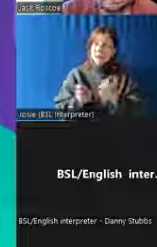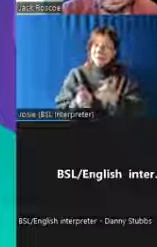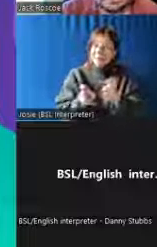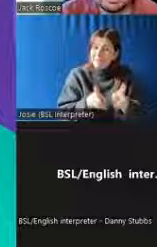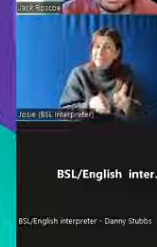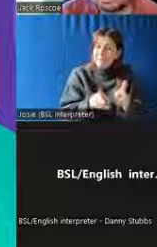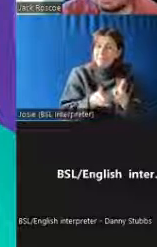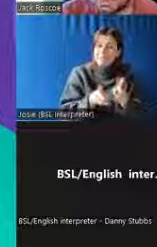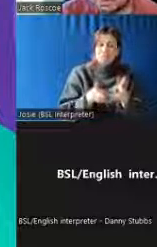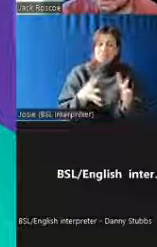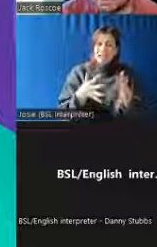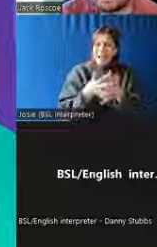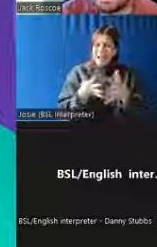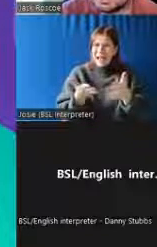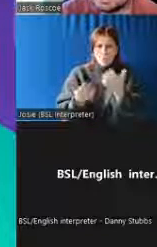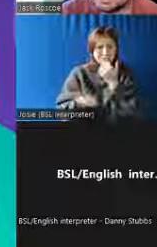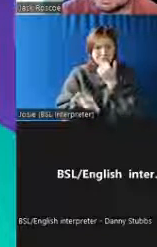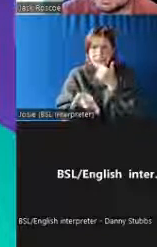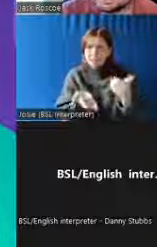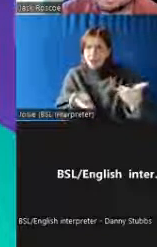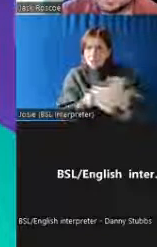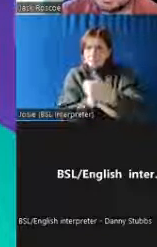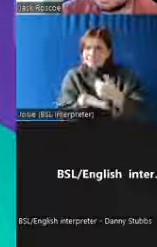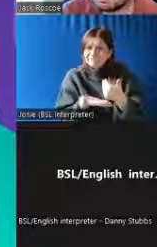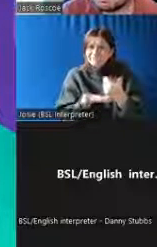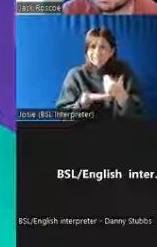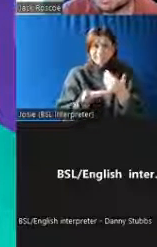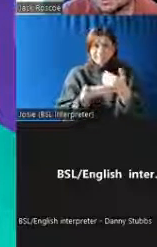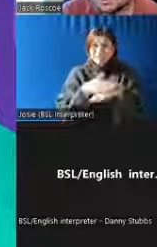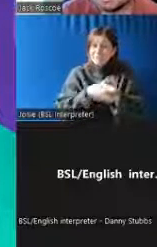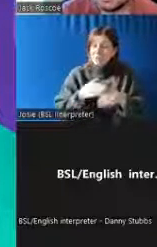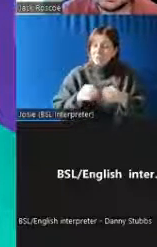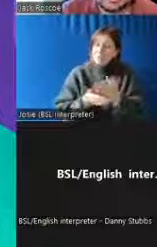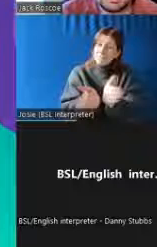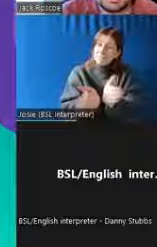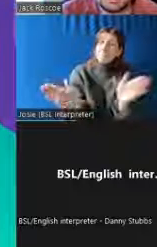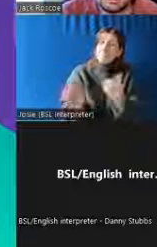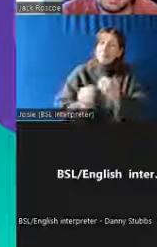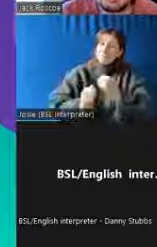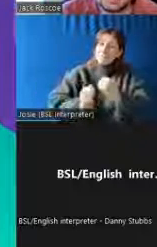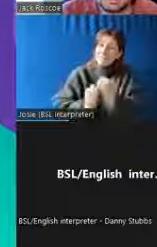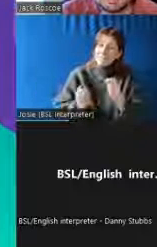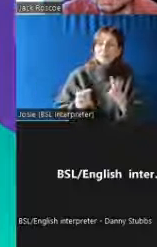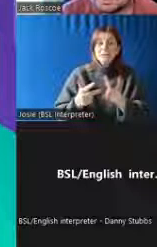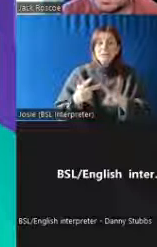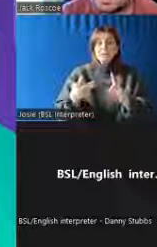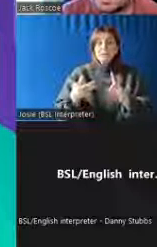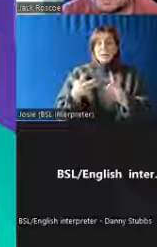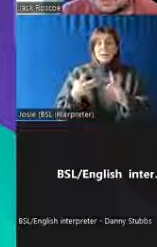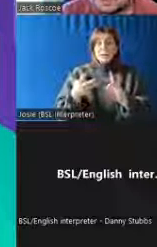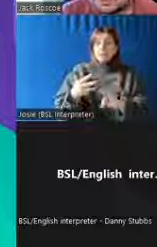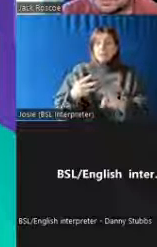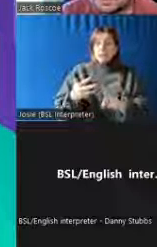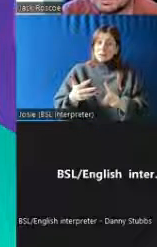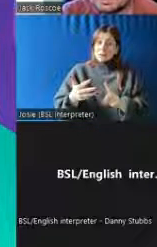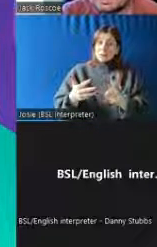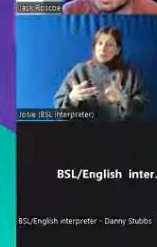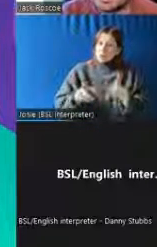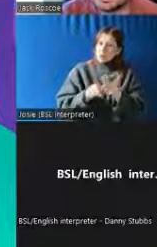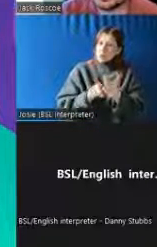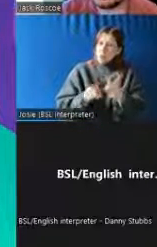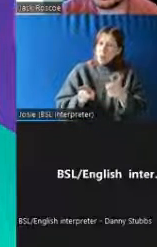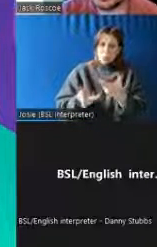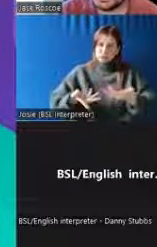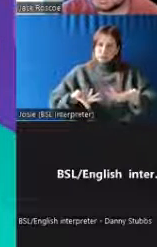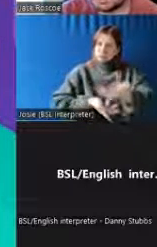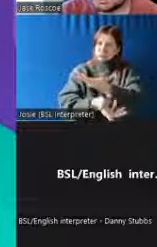spaces, some of my experience and some things that we might want to try out. And we also want to have an open discussion as well in